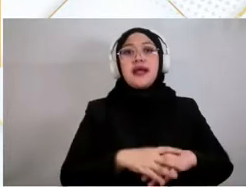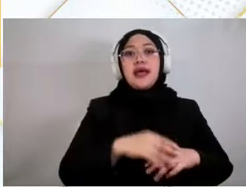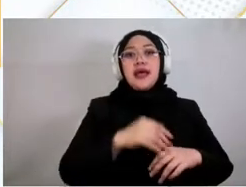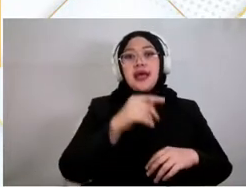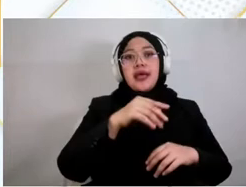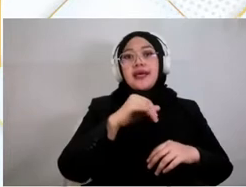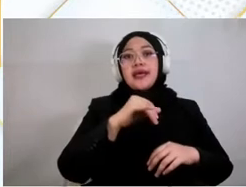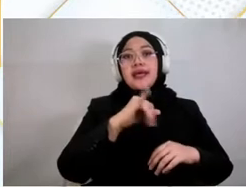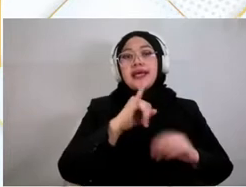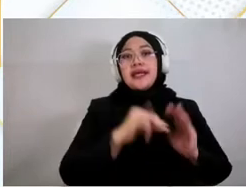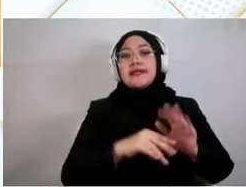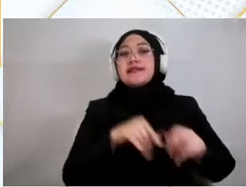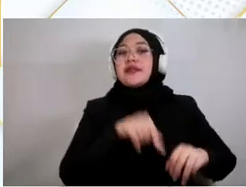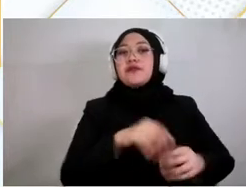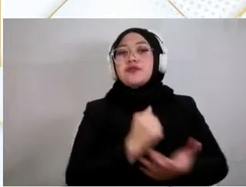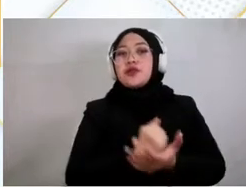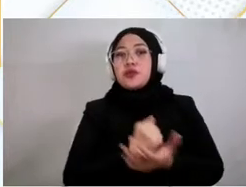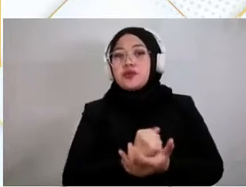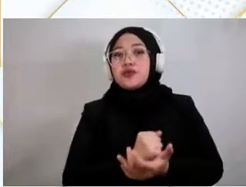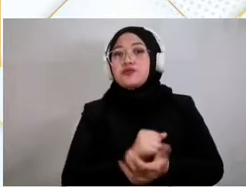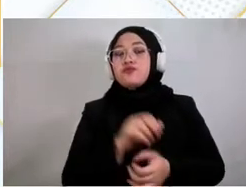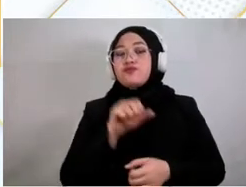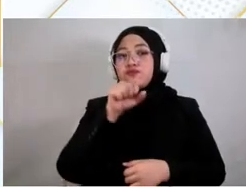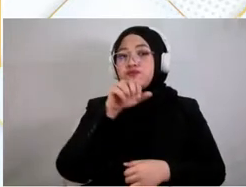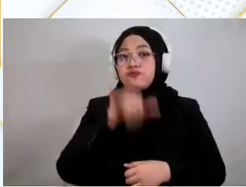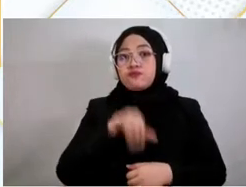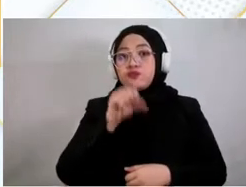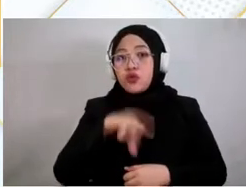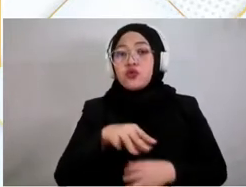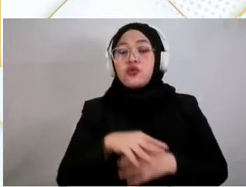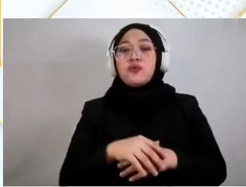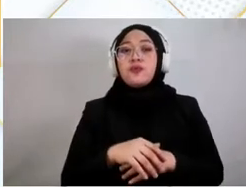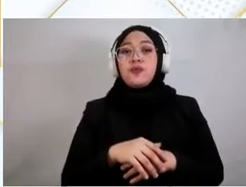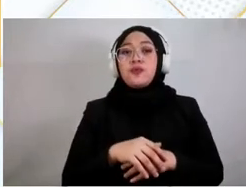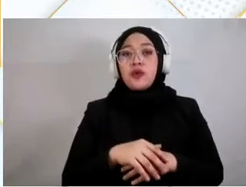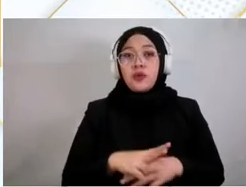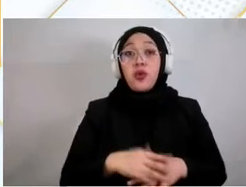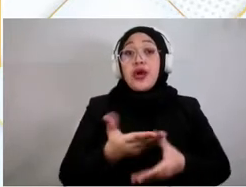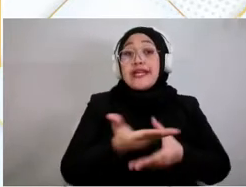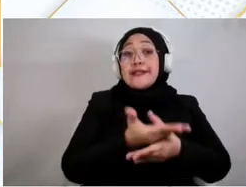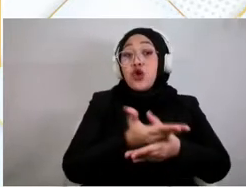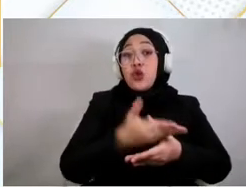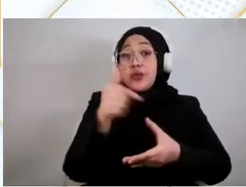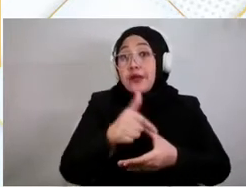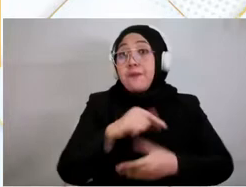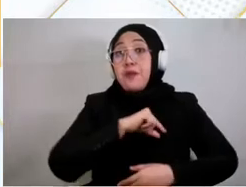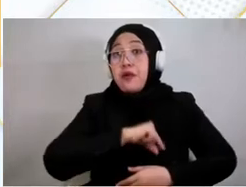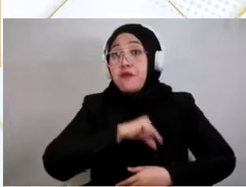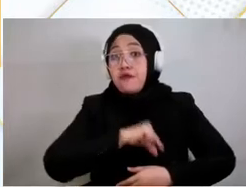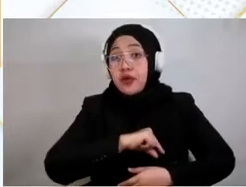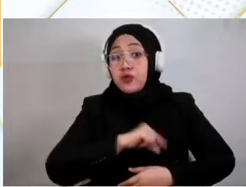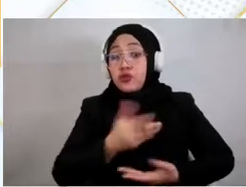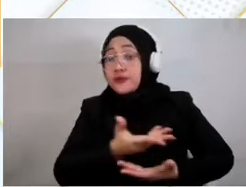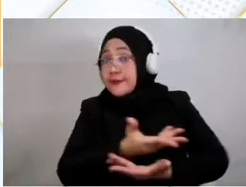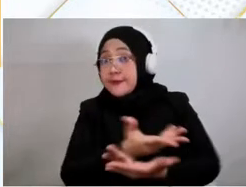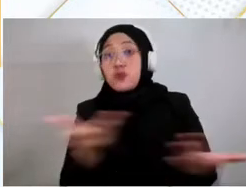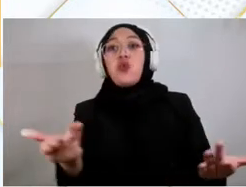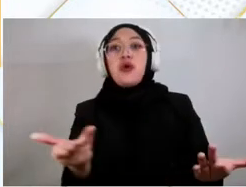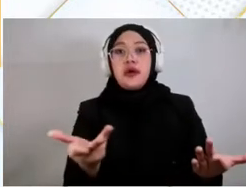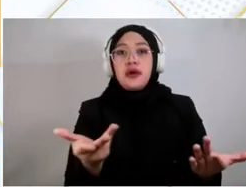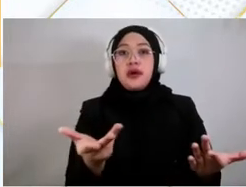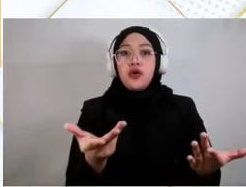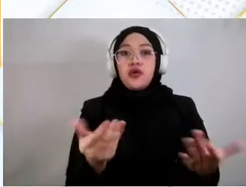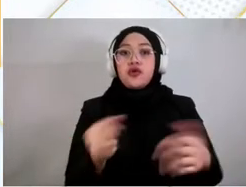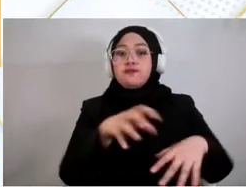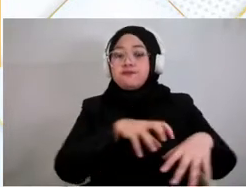I think once again, to wrap up, this kind of document can be used by all of us in the region,